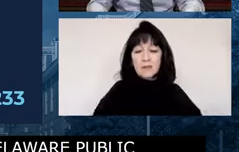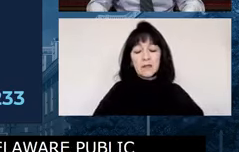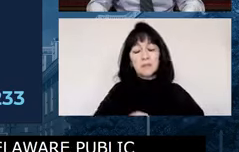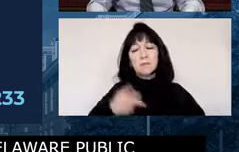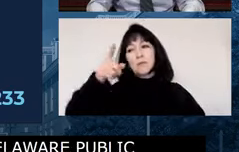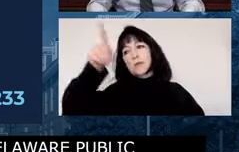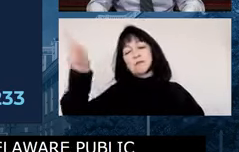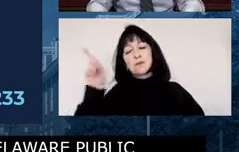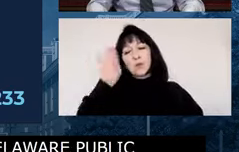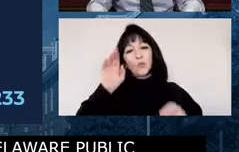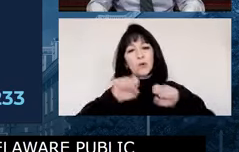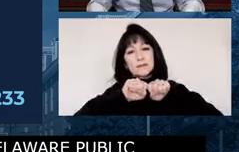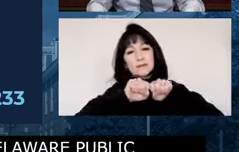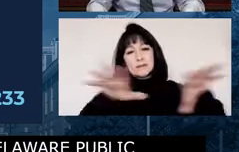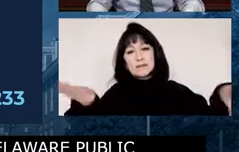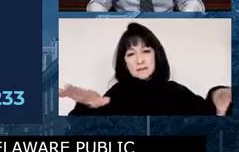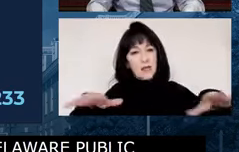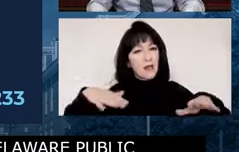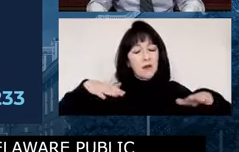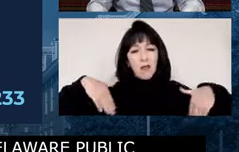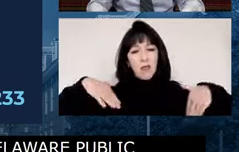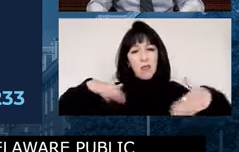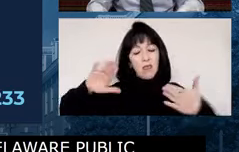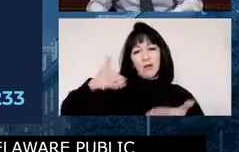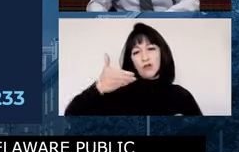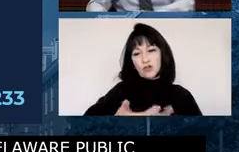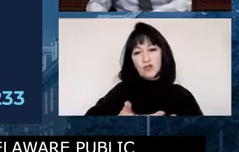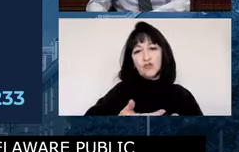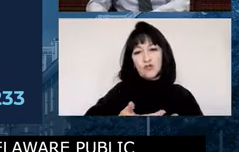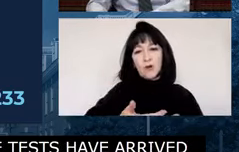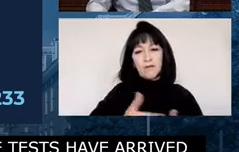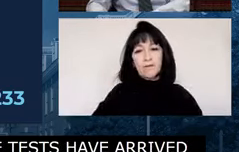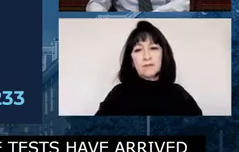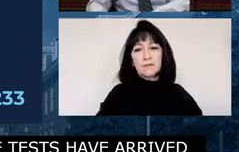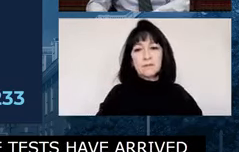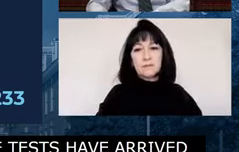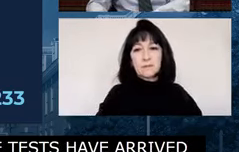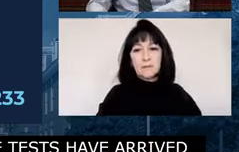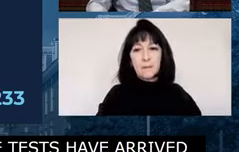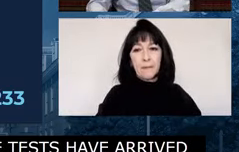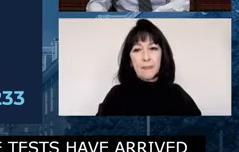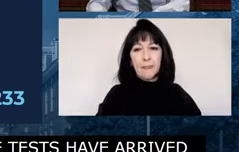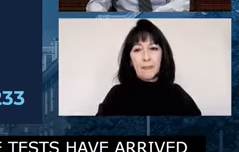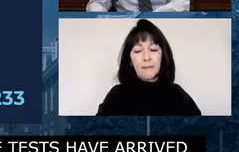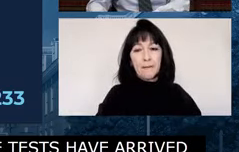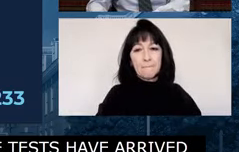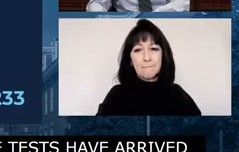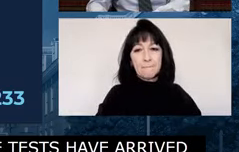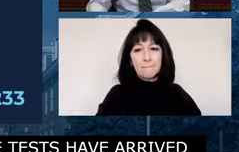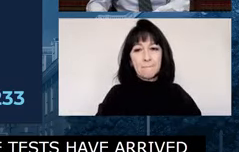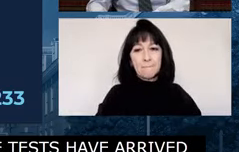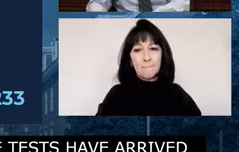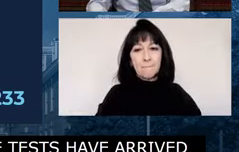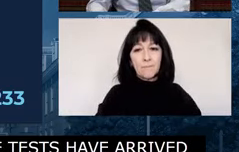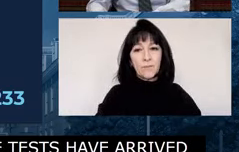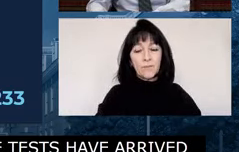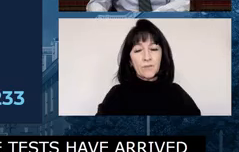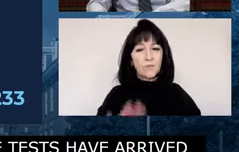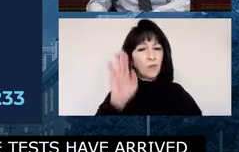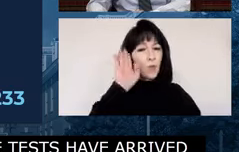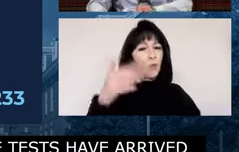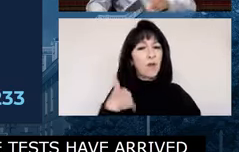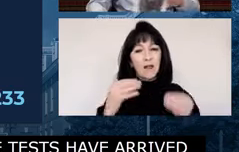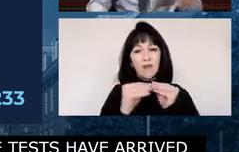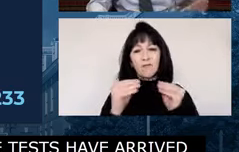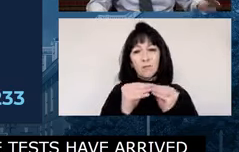speak, and tests are on the way to our libraries where you'll be able to get them as well, and we'll have further information on